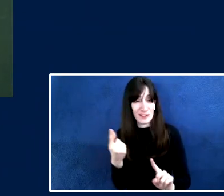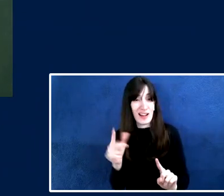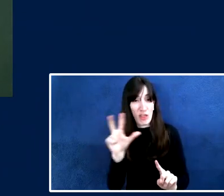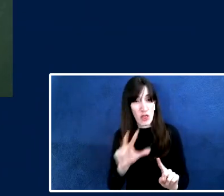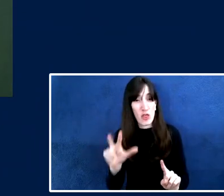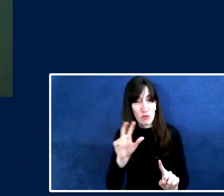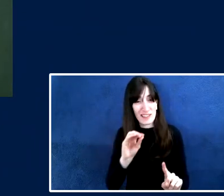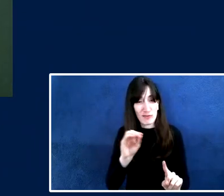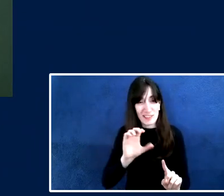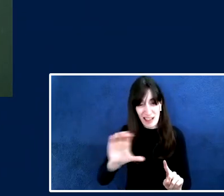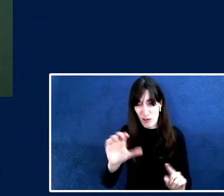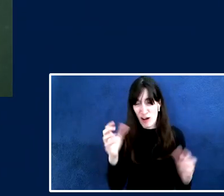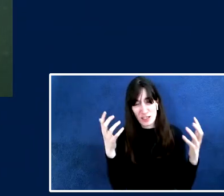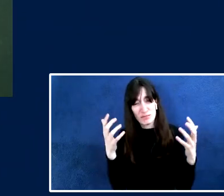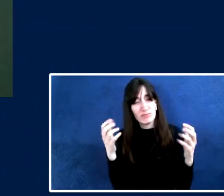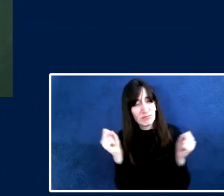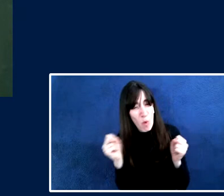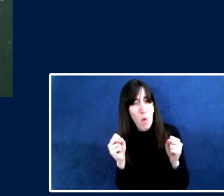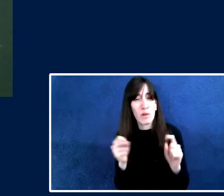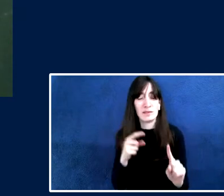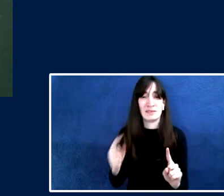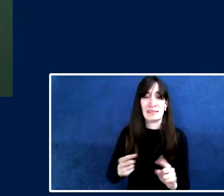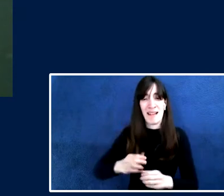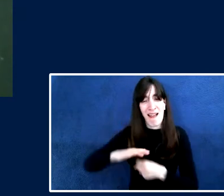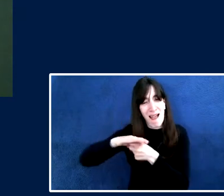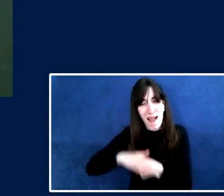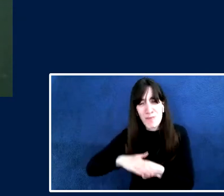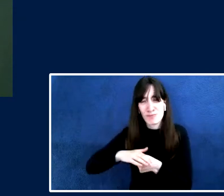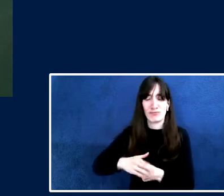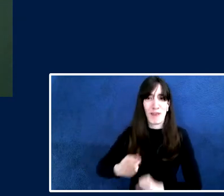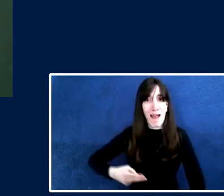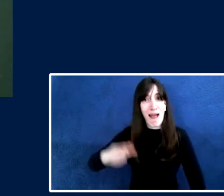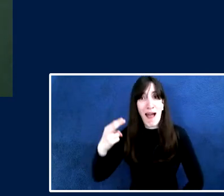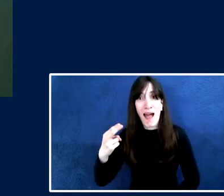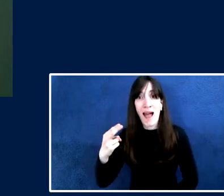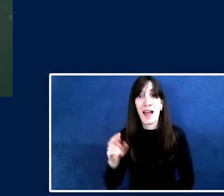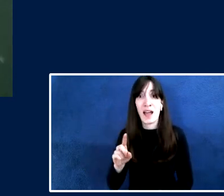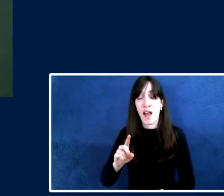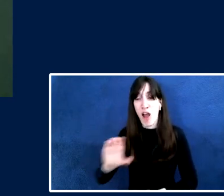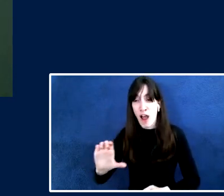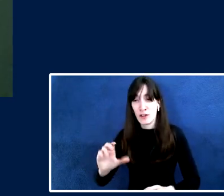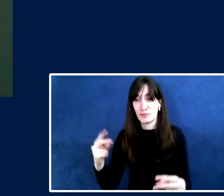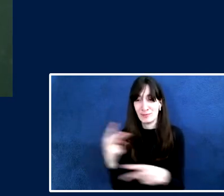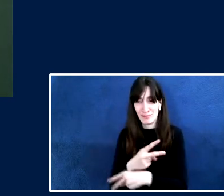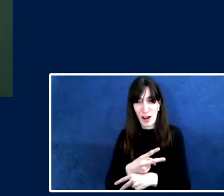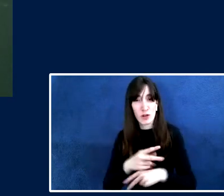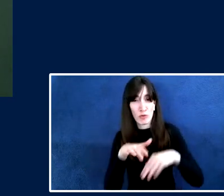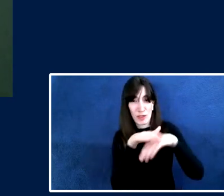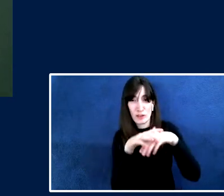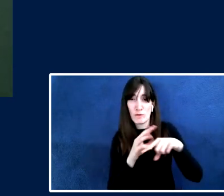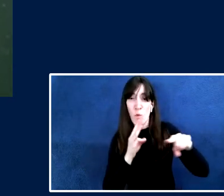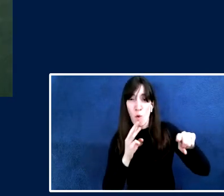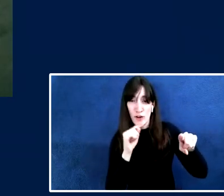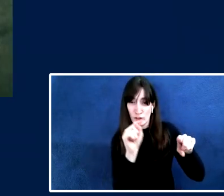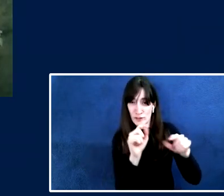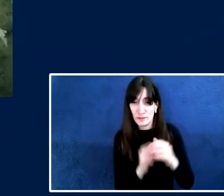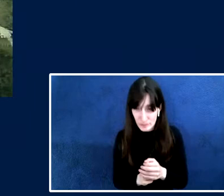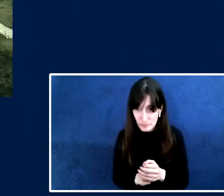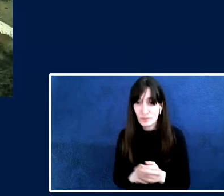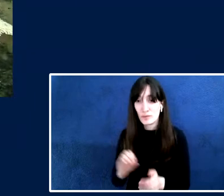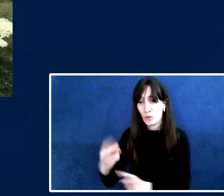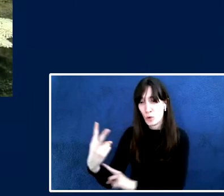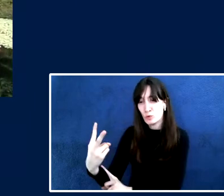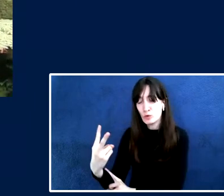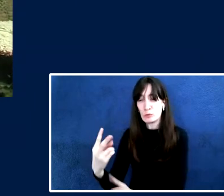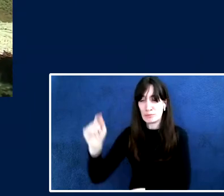It's high pressure, 100 times that you'd see at the surface. Oxygen concentrations are only about 10% of what you'd see at the